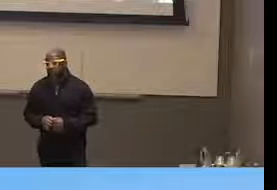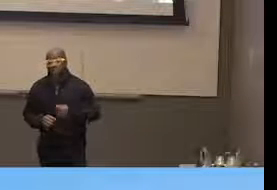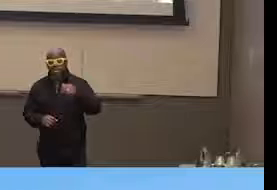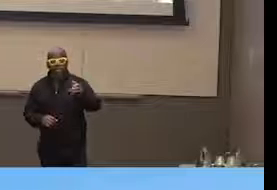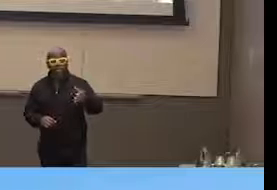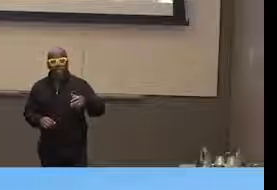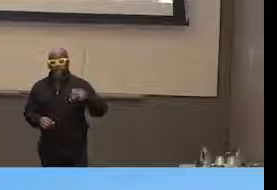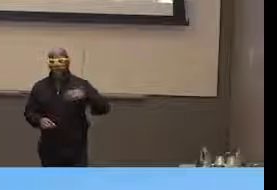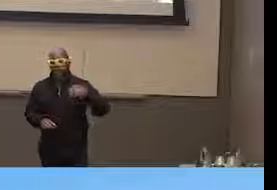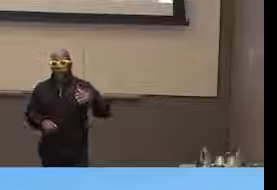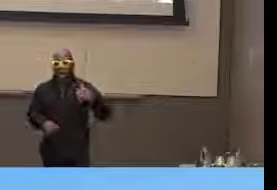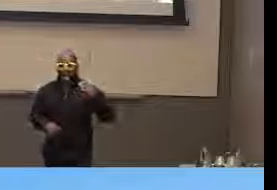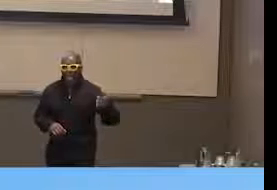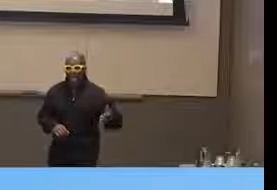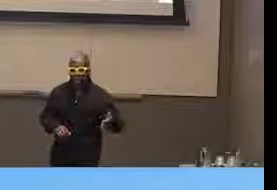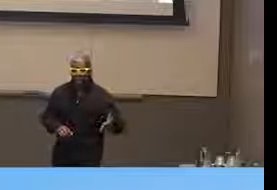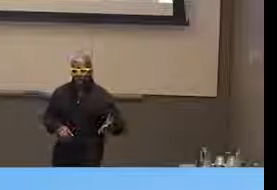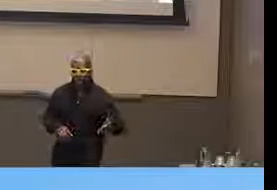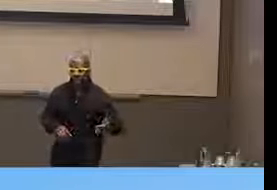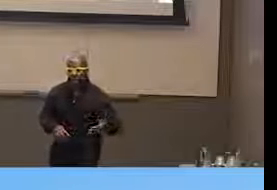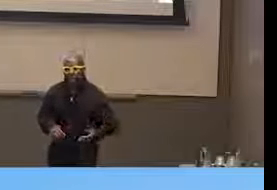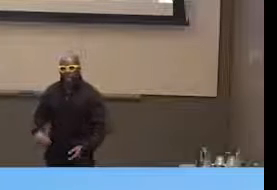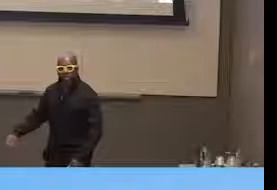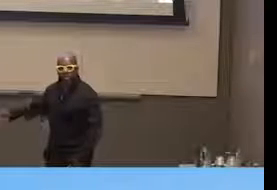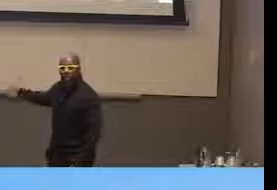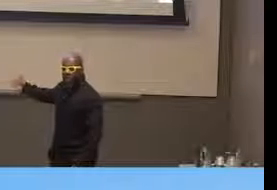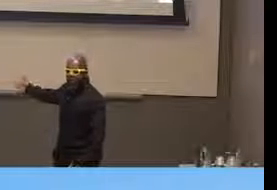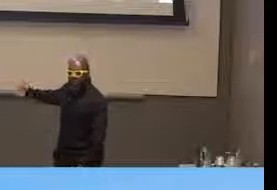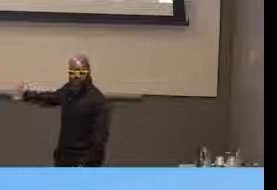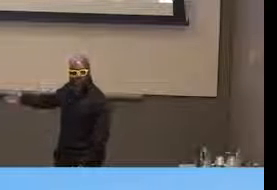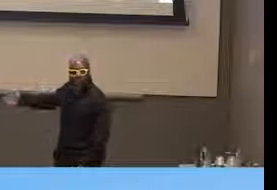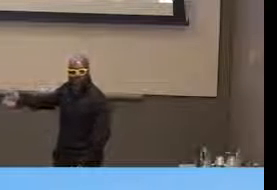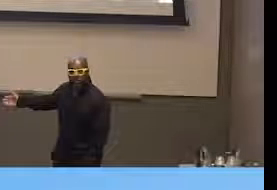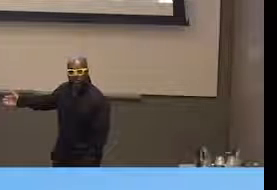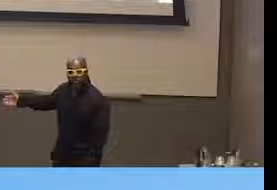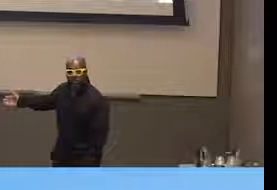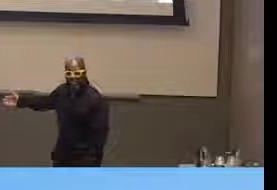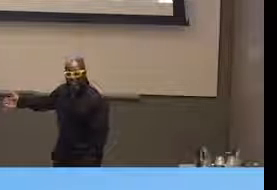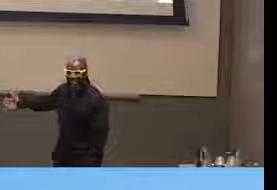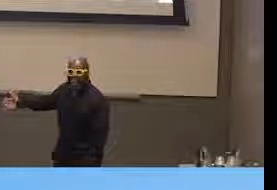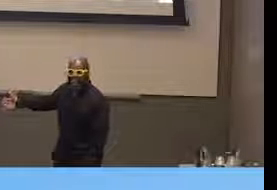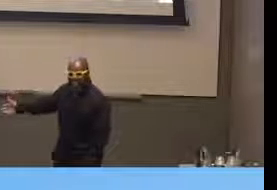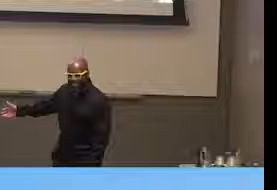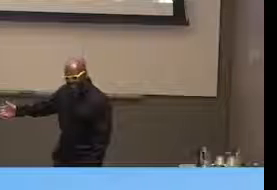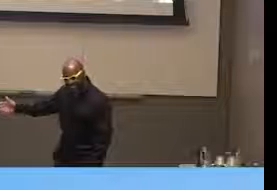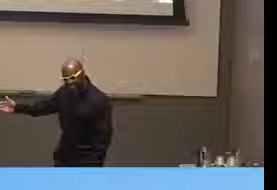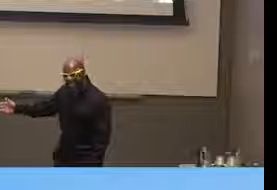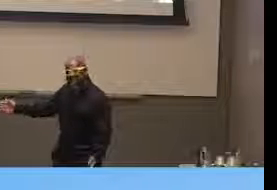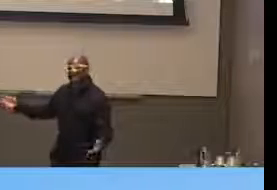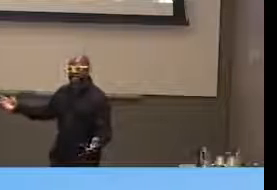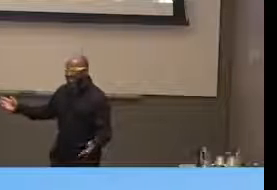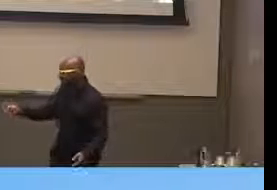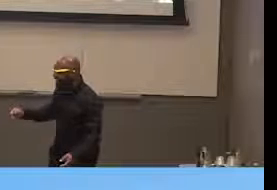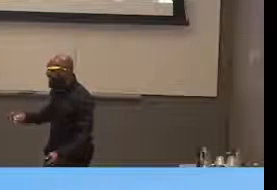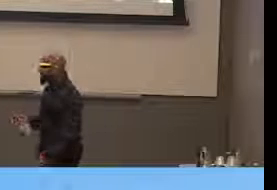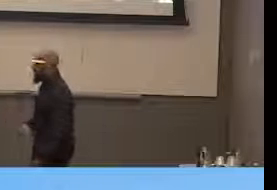for instance, somebody may say, oh, I had a conflict with a coyote, and they saw it across the street. That happens